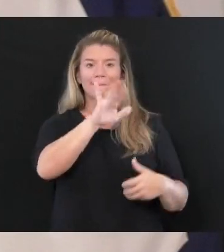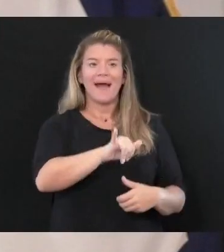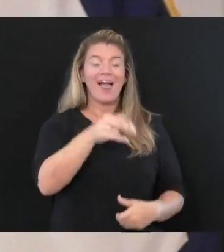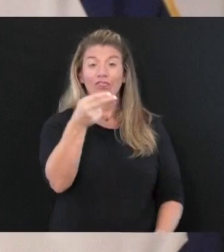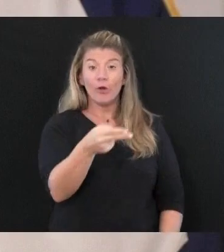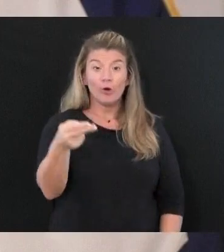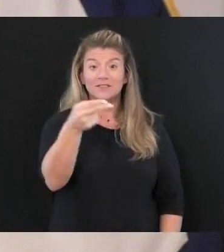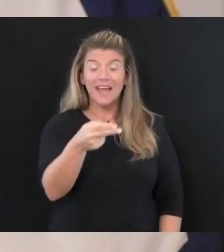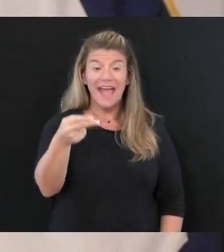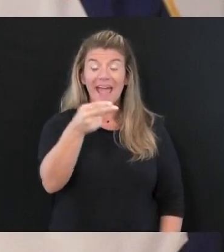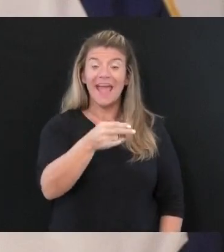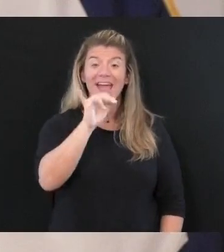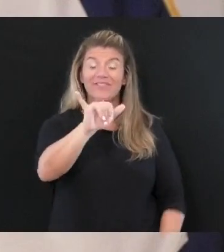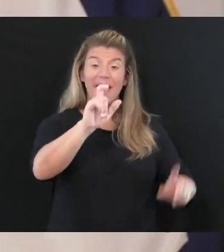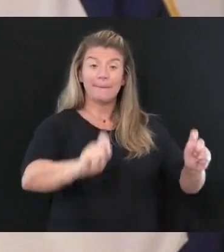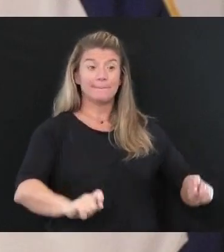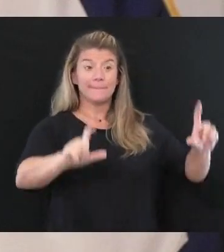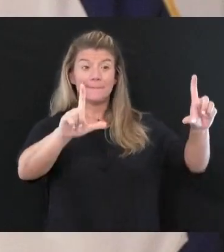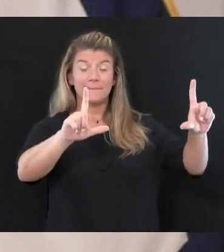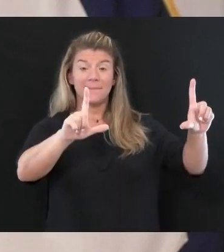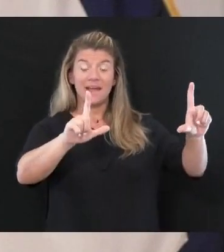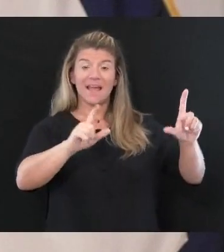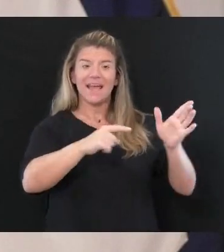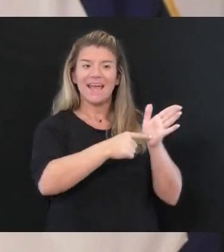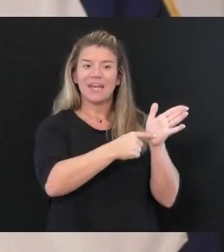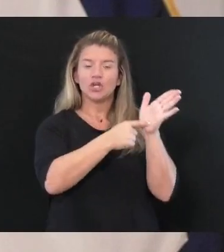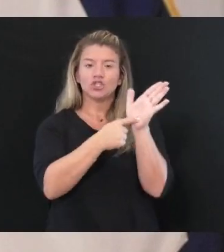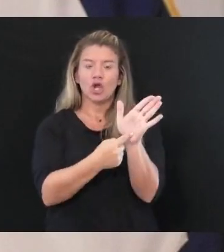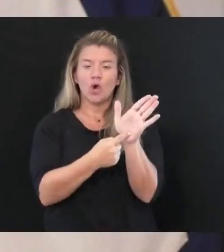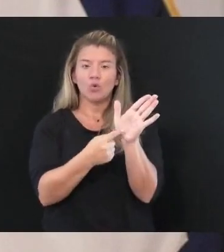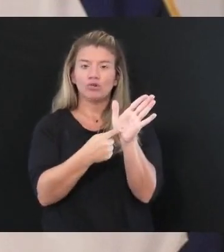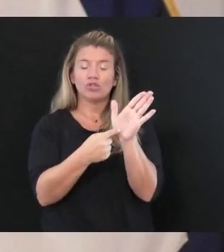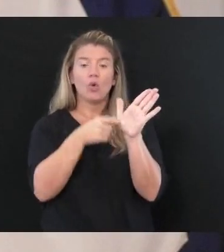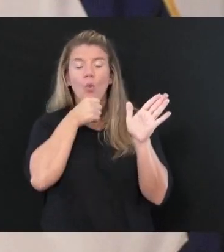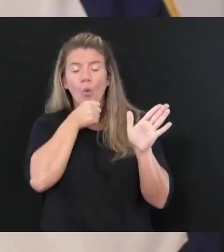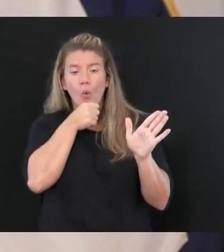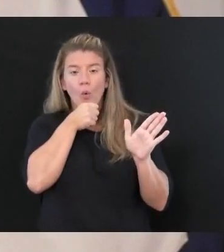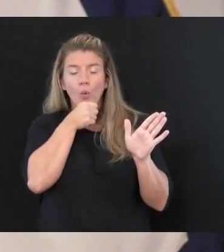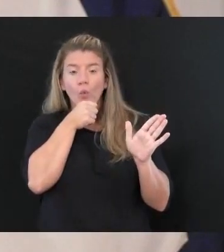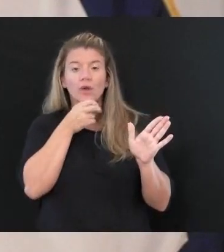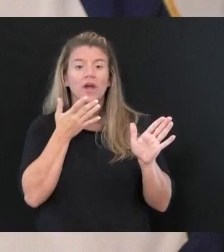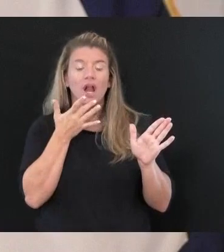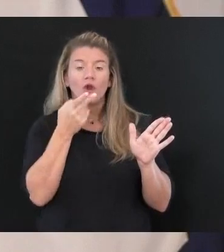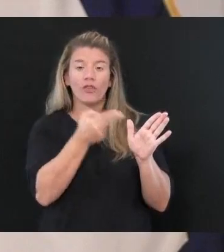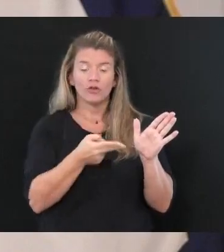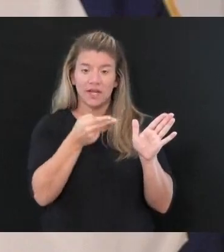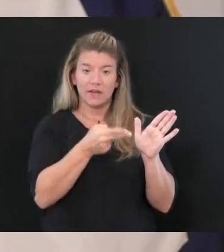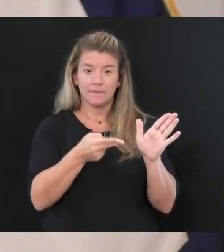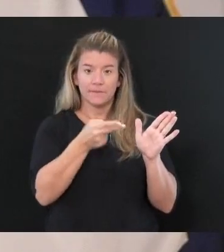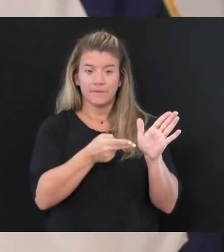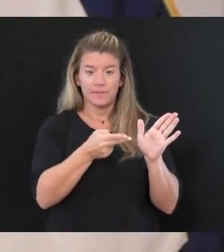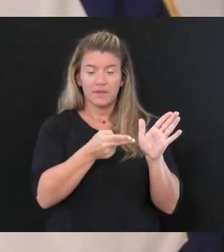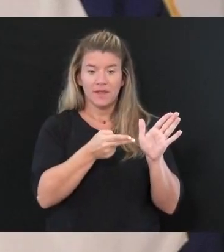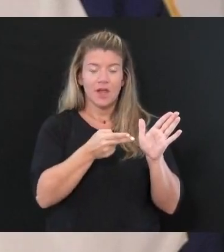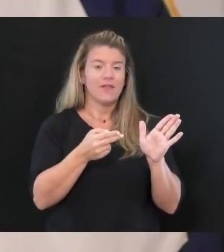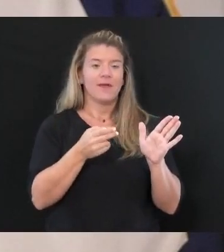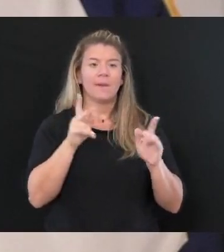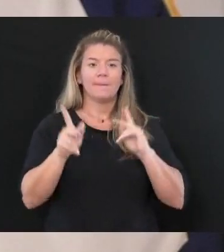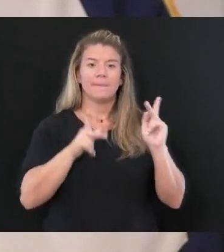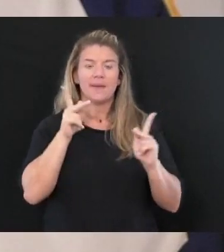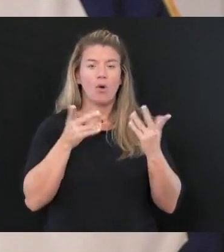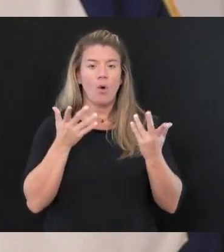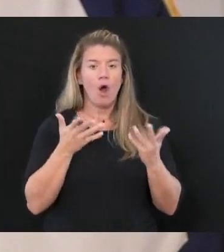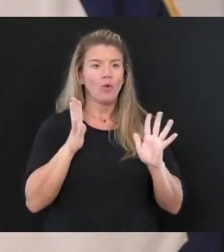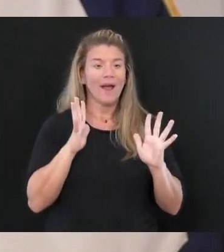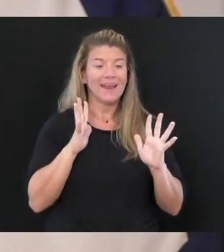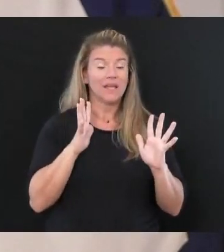if the dashboard comes out and it shows you with an orange color on Thursday, and we have people already on